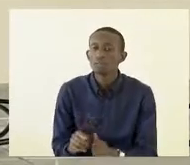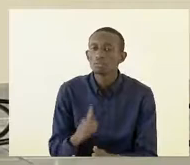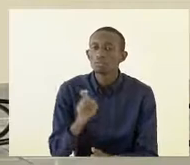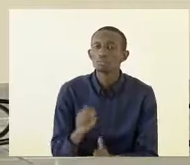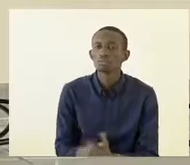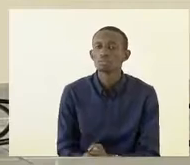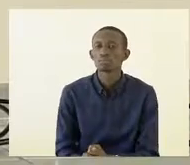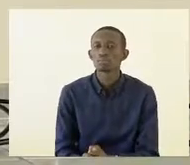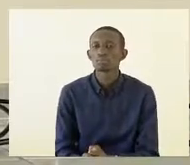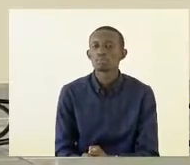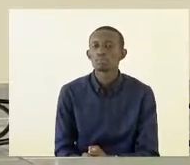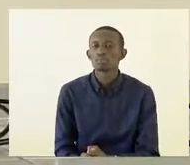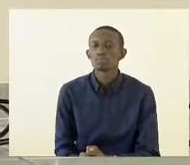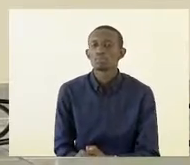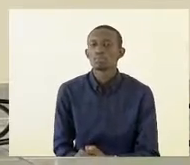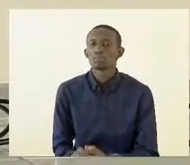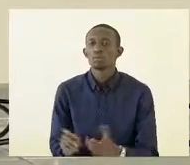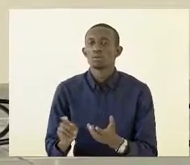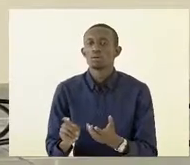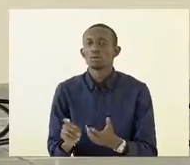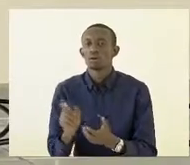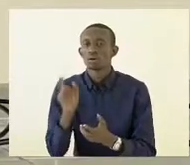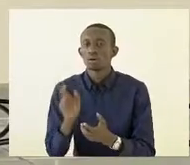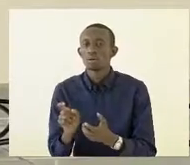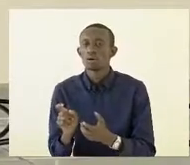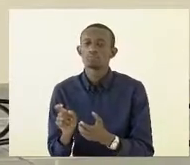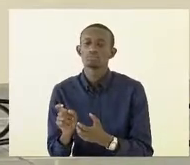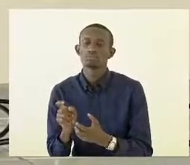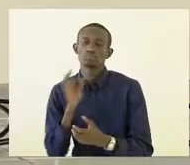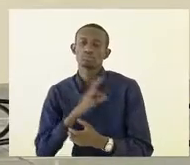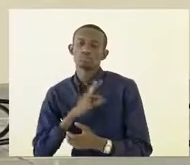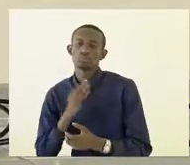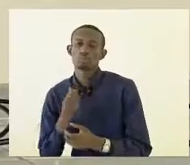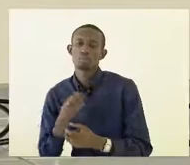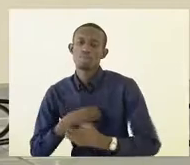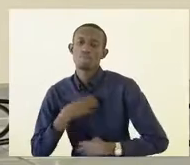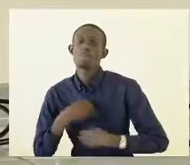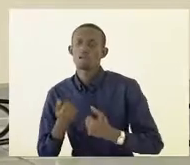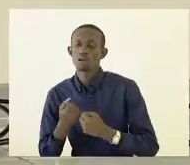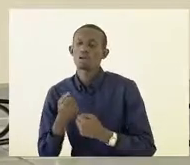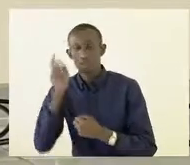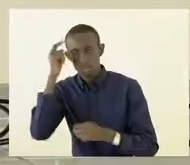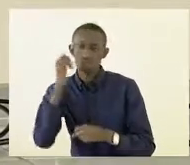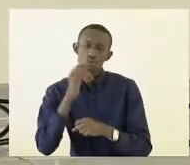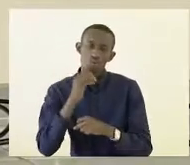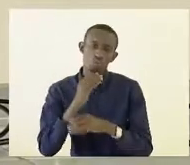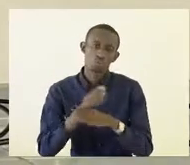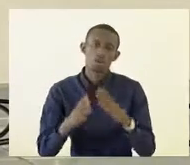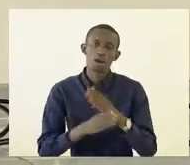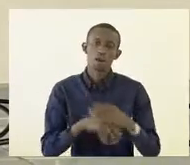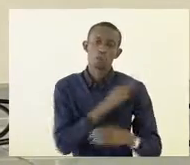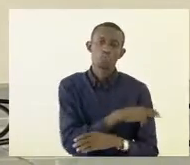of portion of it to say, yeah, hospital, wonderful. Roads, yes. Free